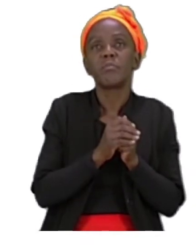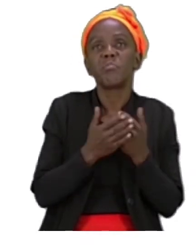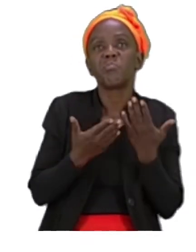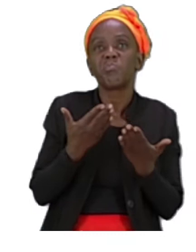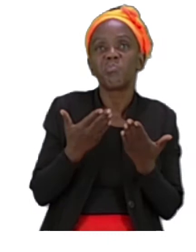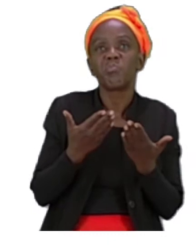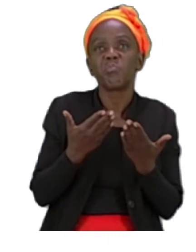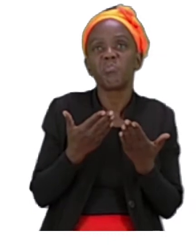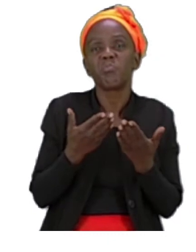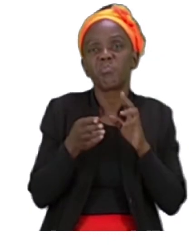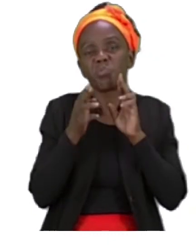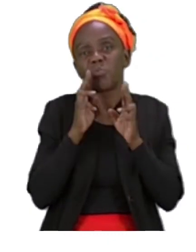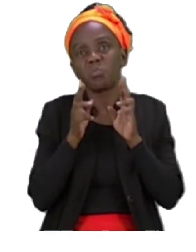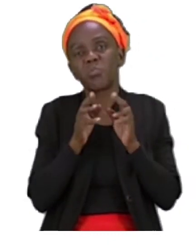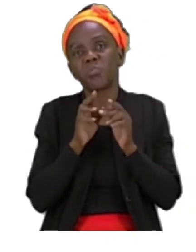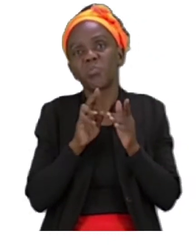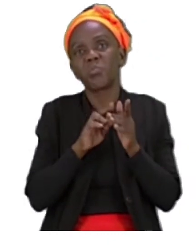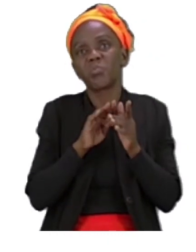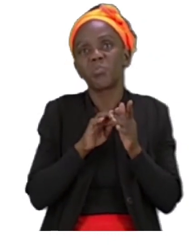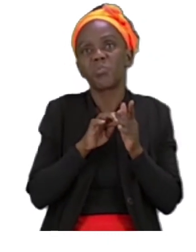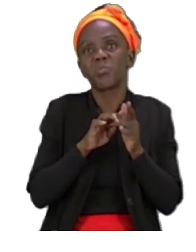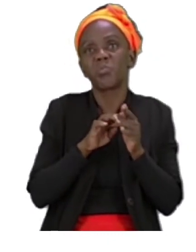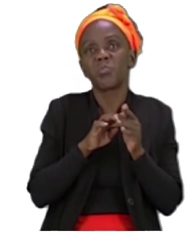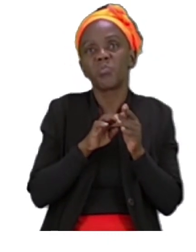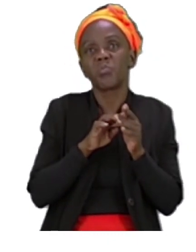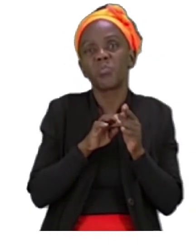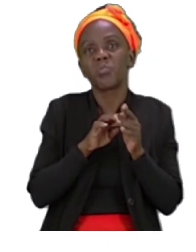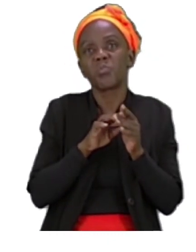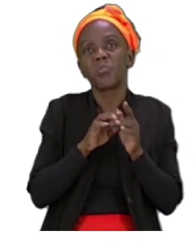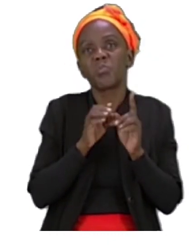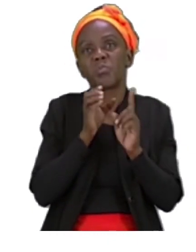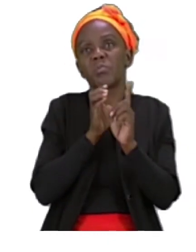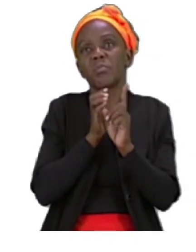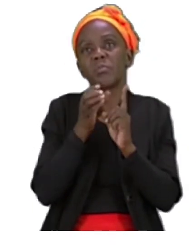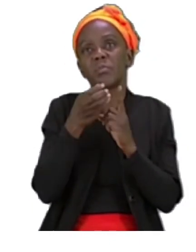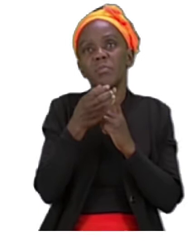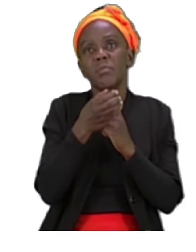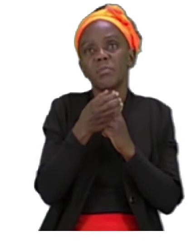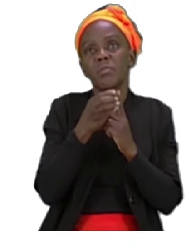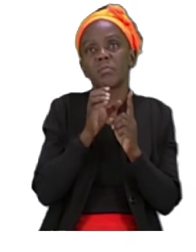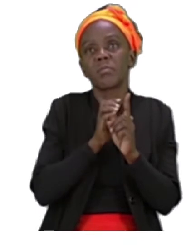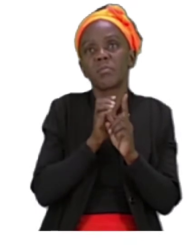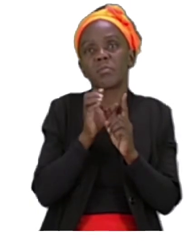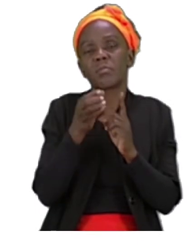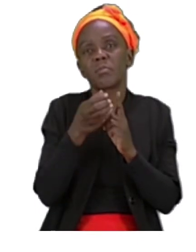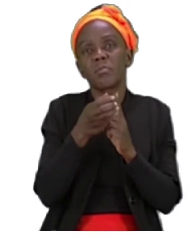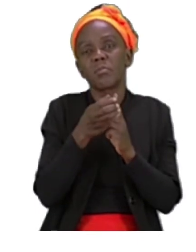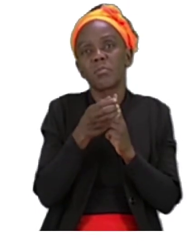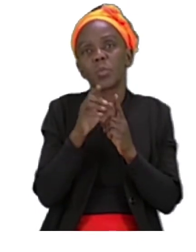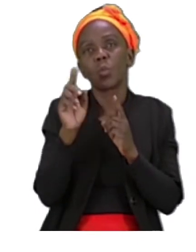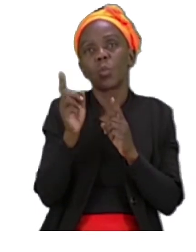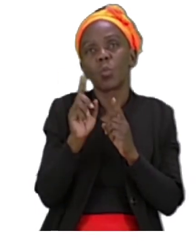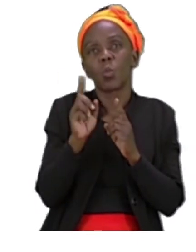Maybe we can talk about the culture. So, what culture